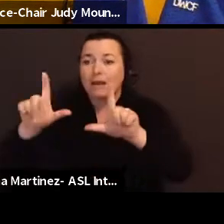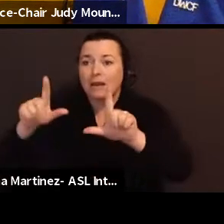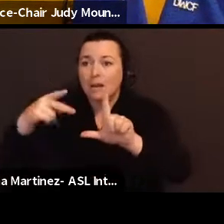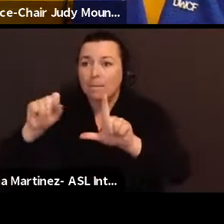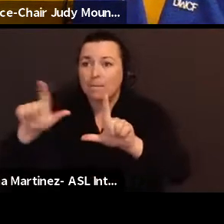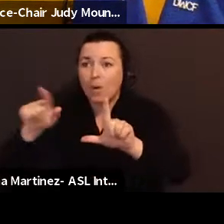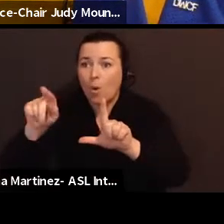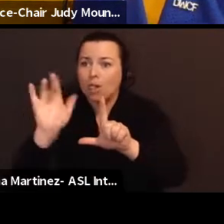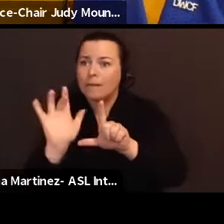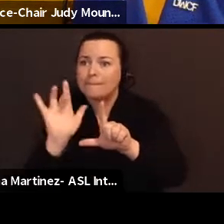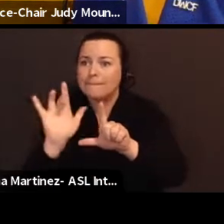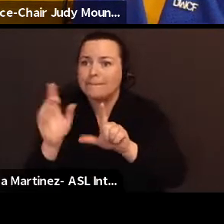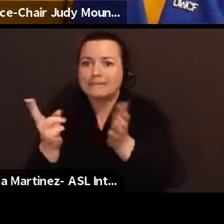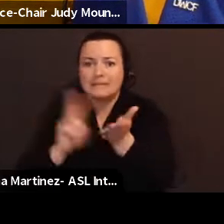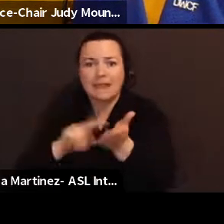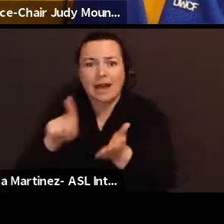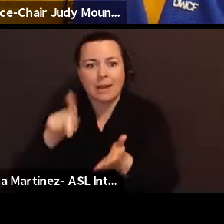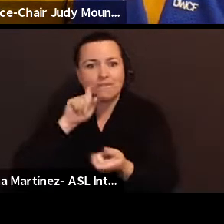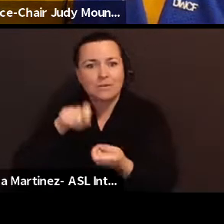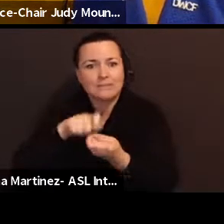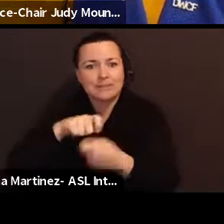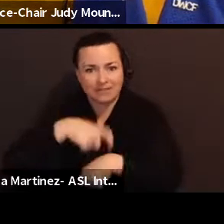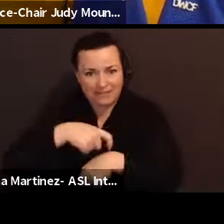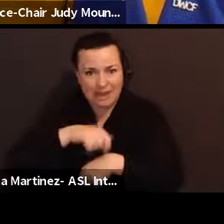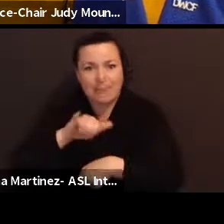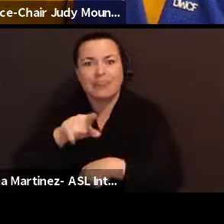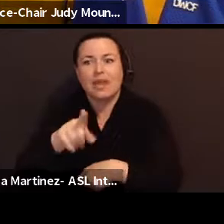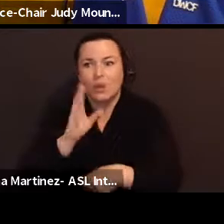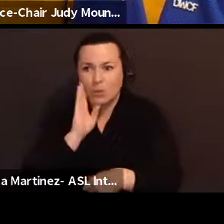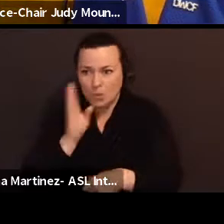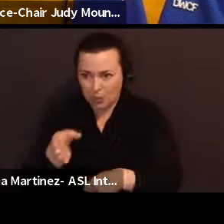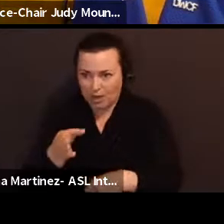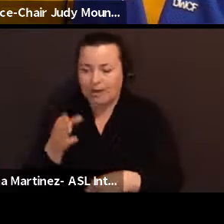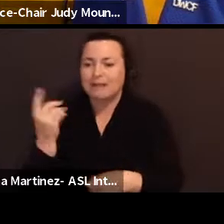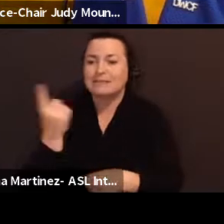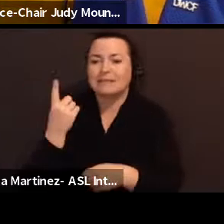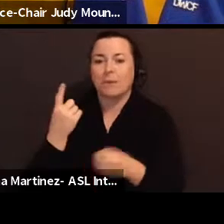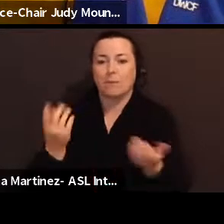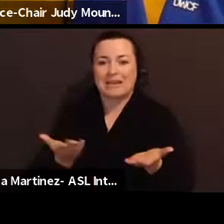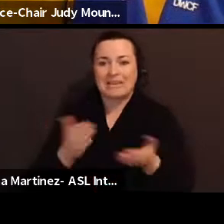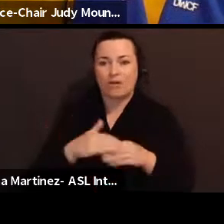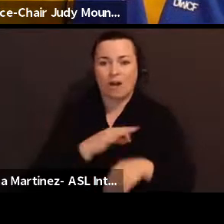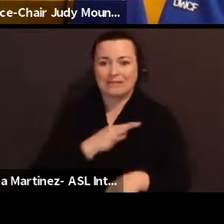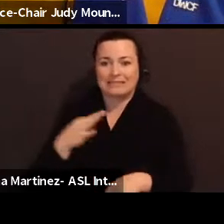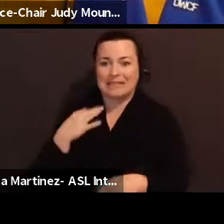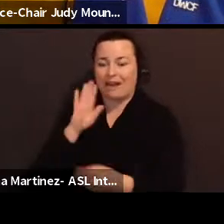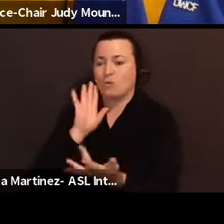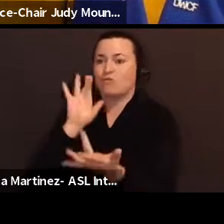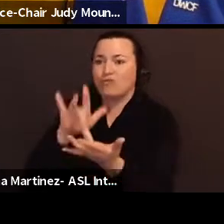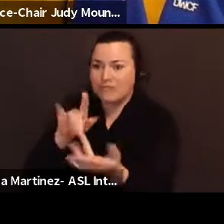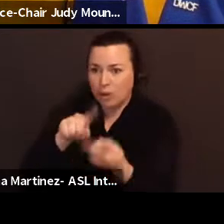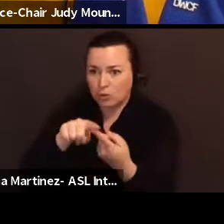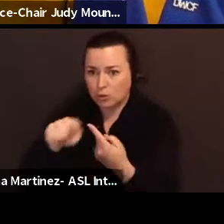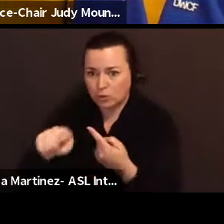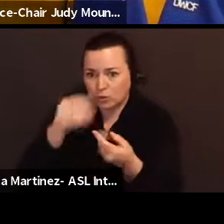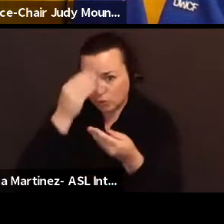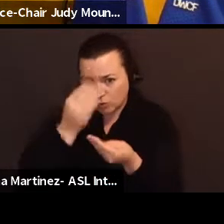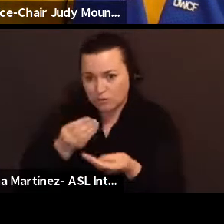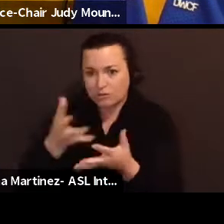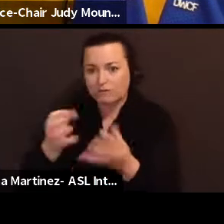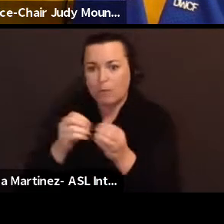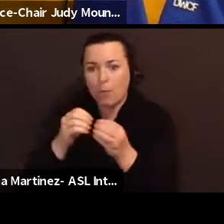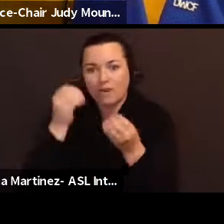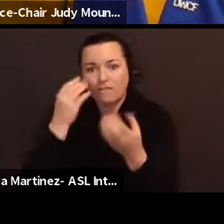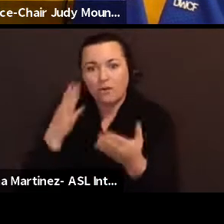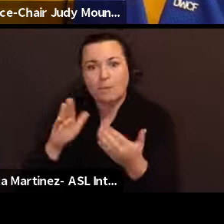you do, a local organizer or someone on the staff will reach out to you to give you more information about how you can staff these